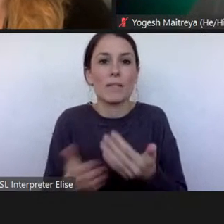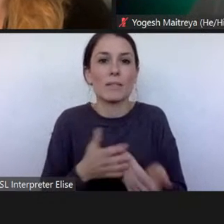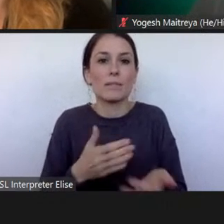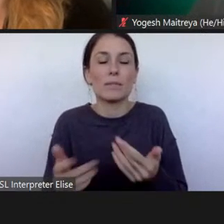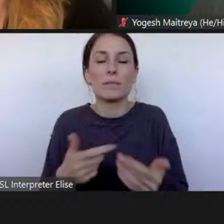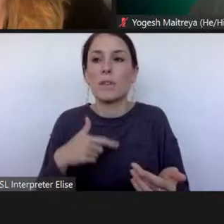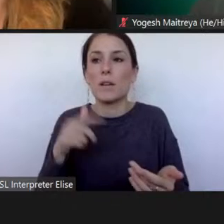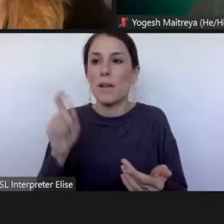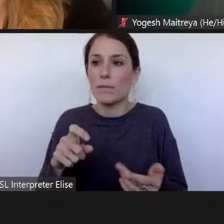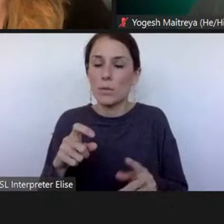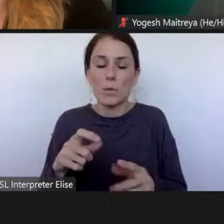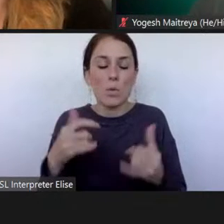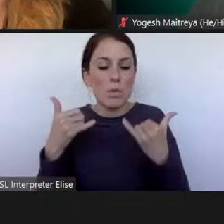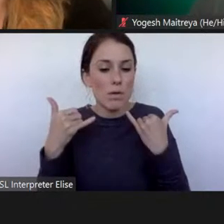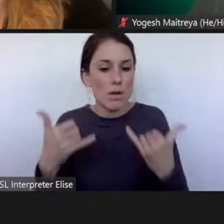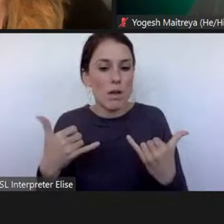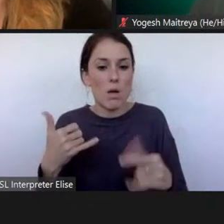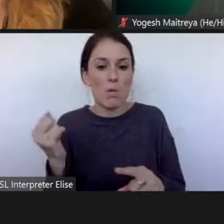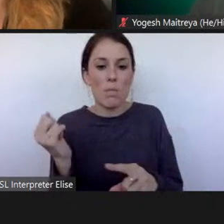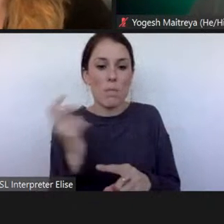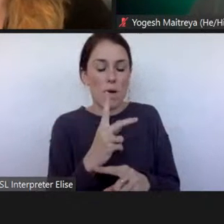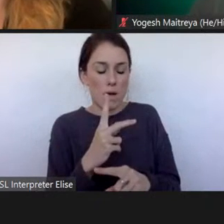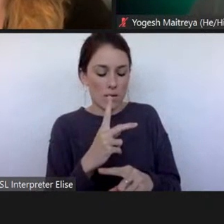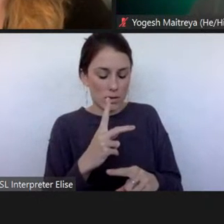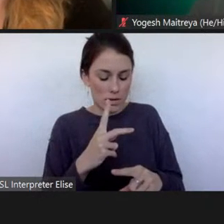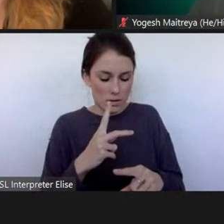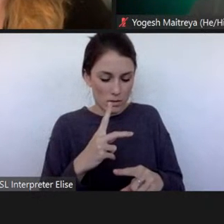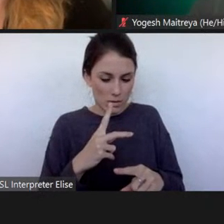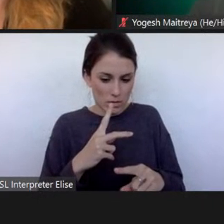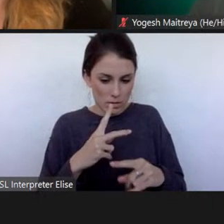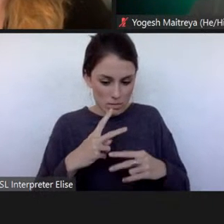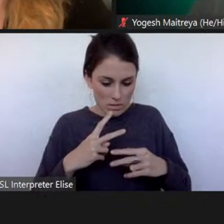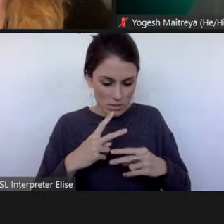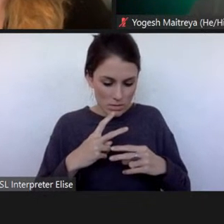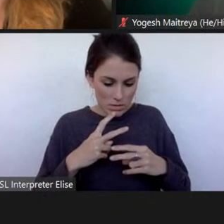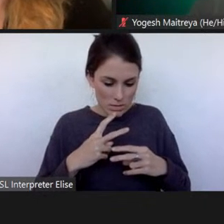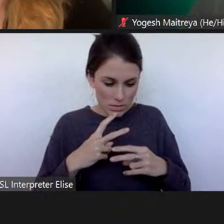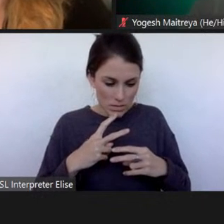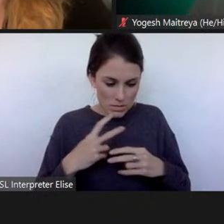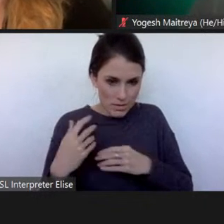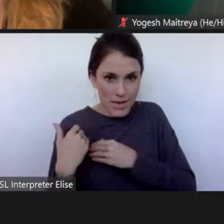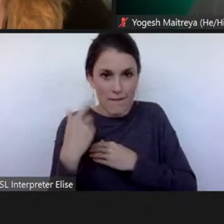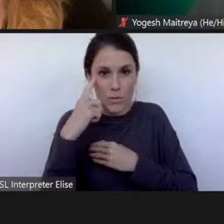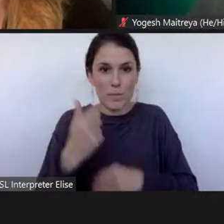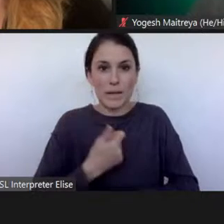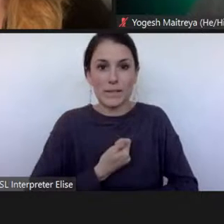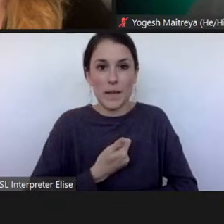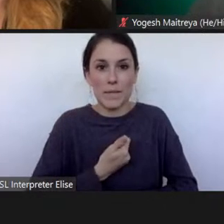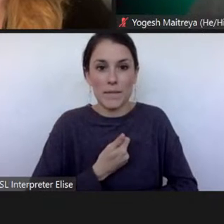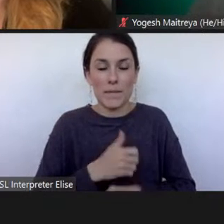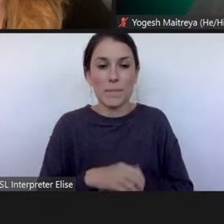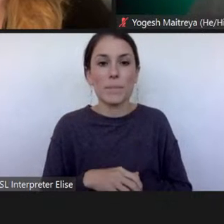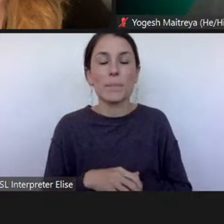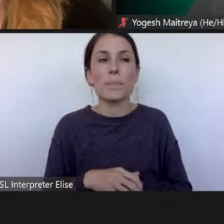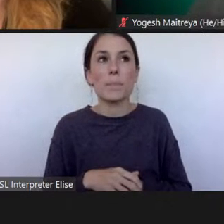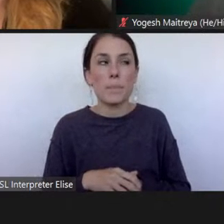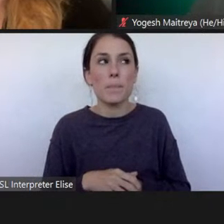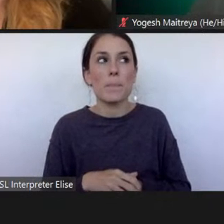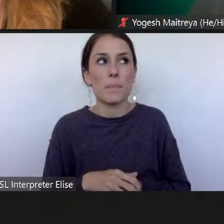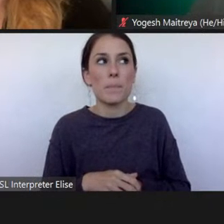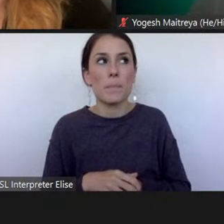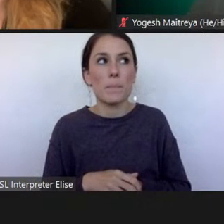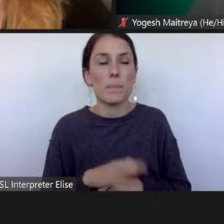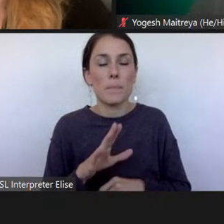must now go and account for myself. And in a way, this is what I heard in